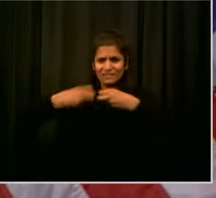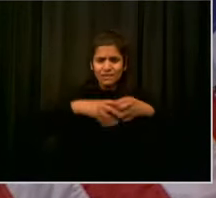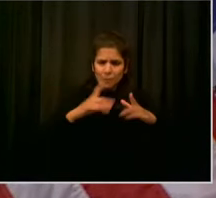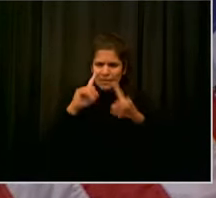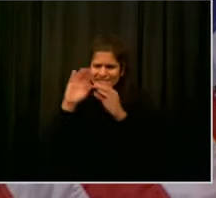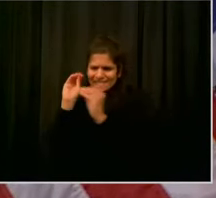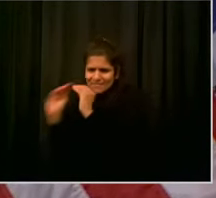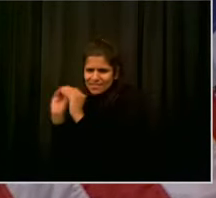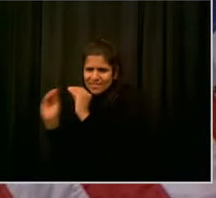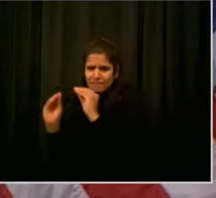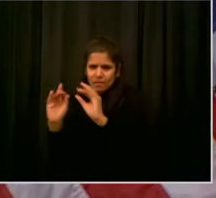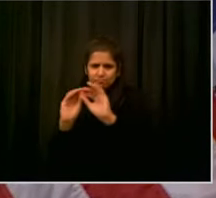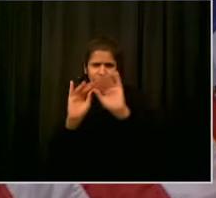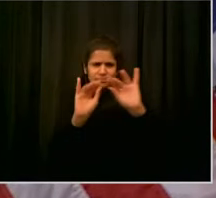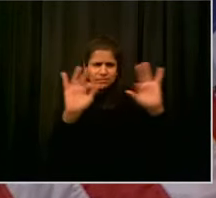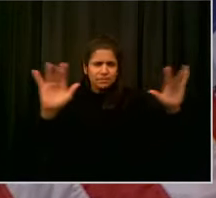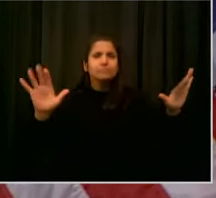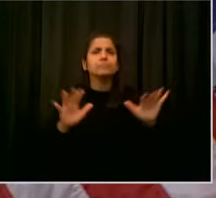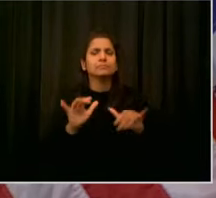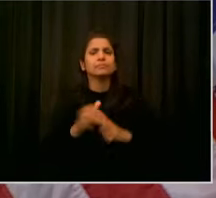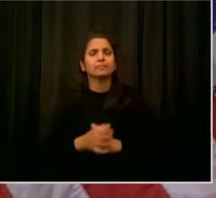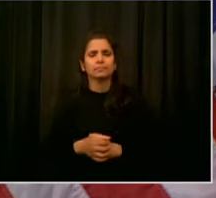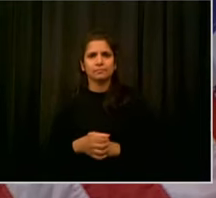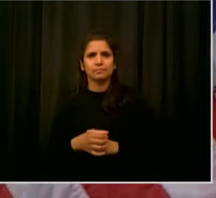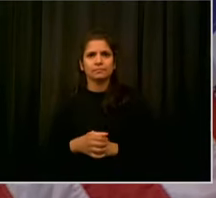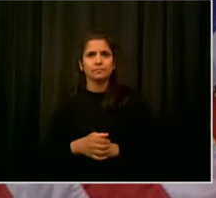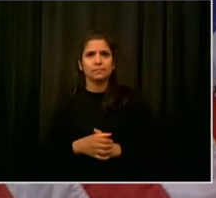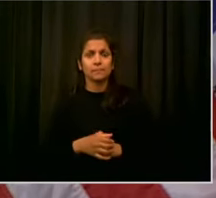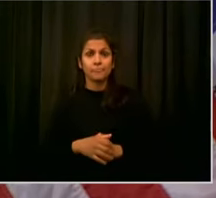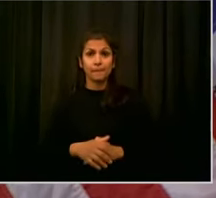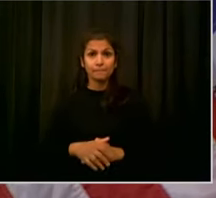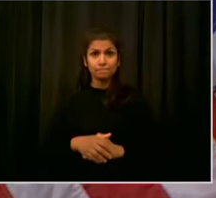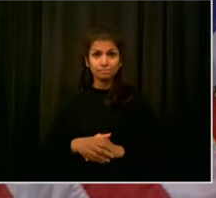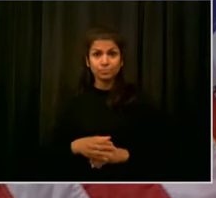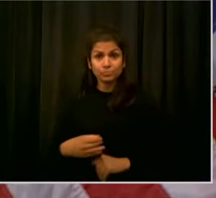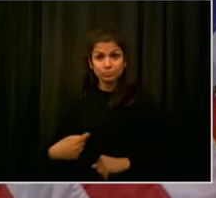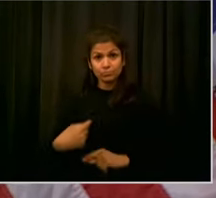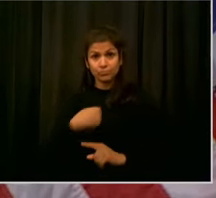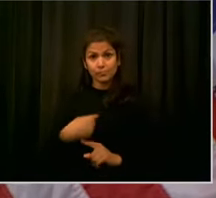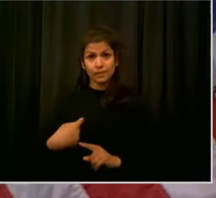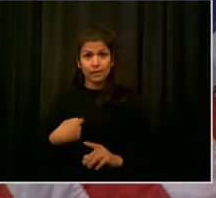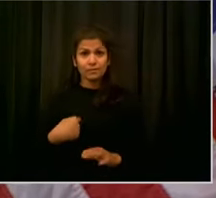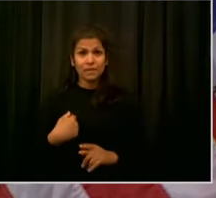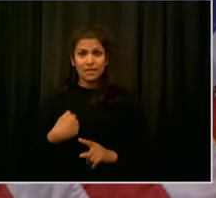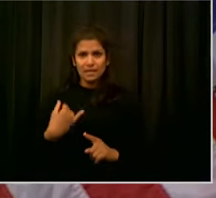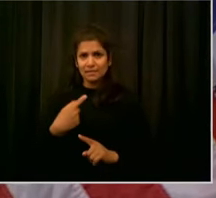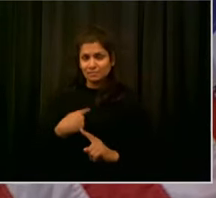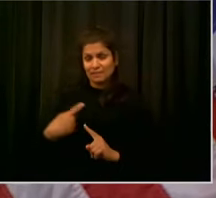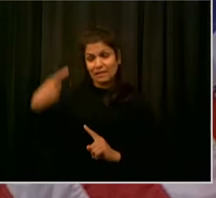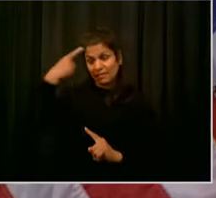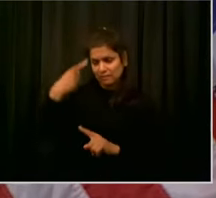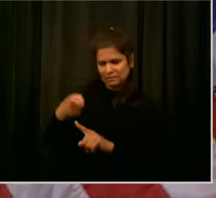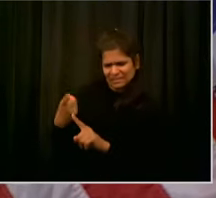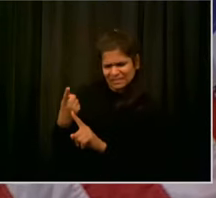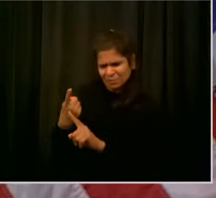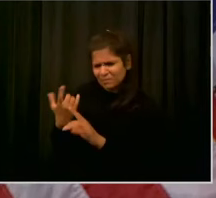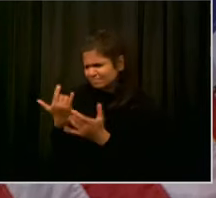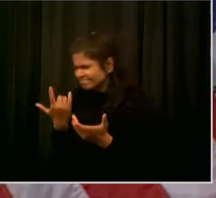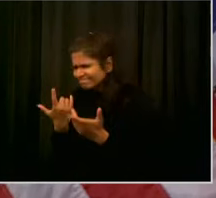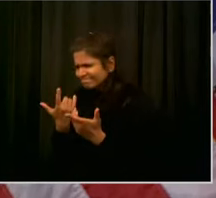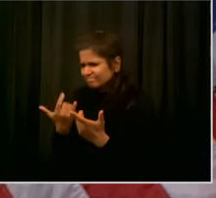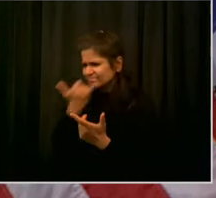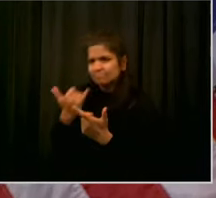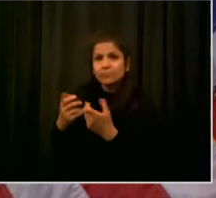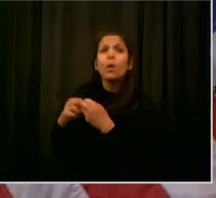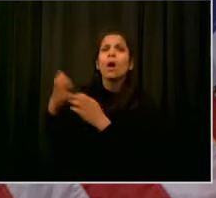deferring. If I think an idea is a bad idea, if I thought the idea with City Bike was a bad idea, it wouldn't have happened. If I thought the idea with the